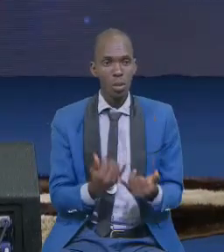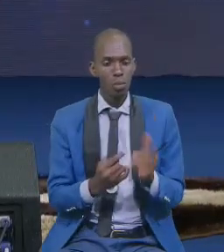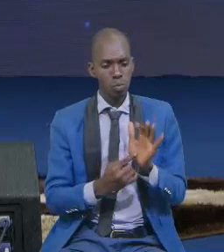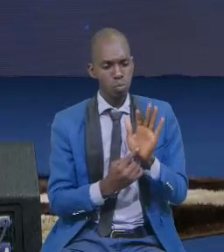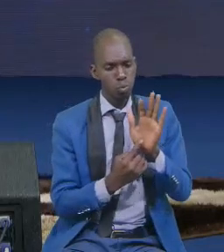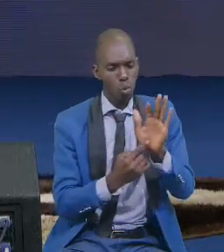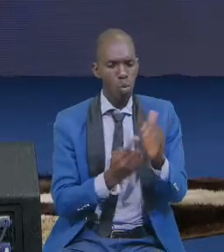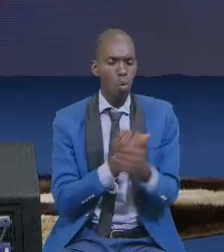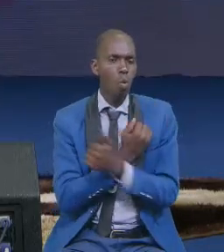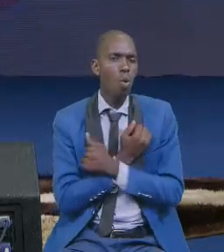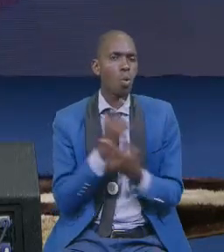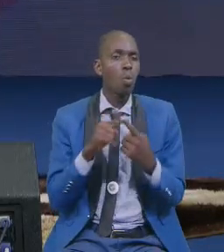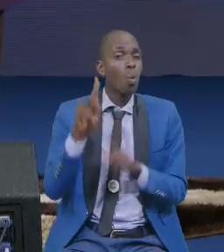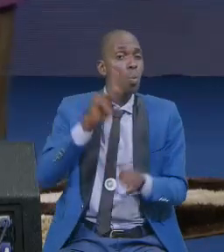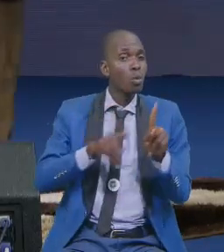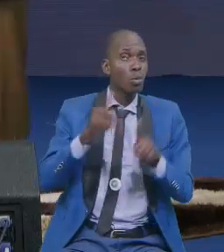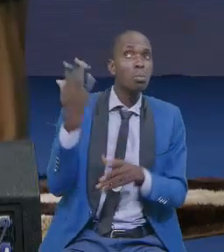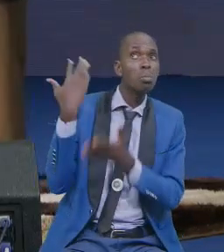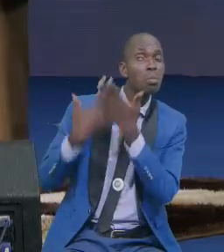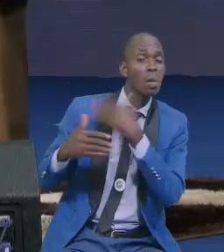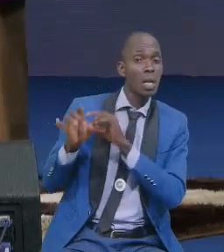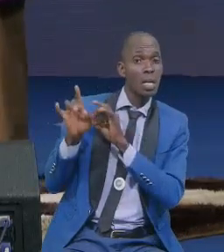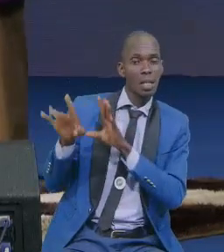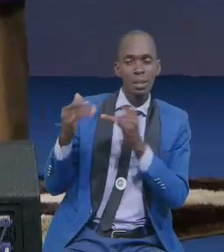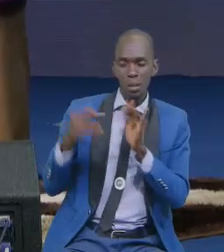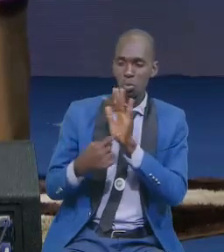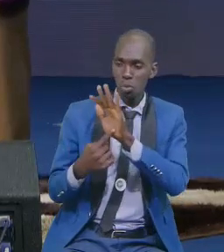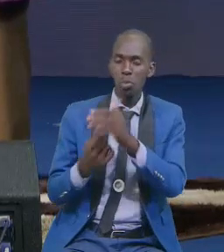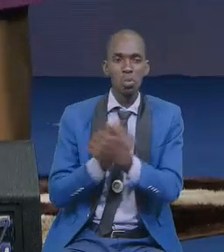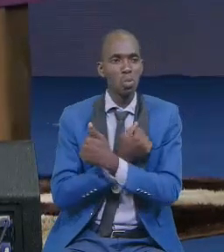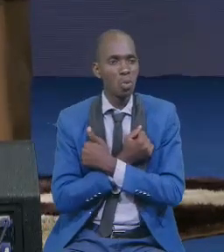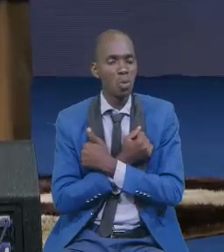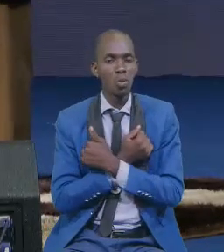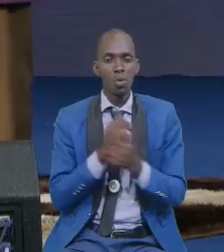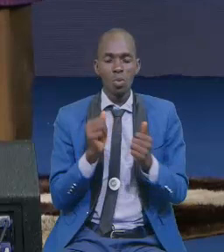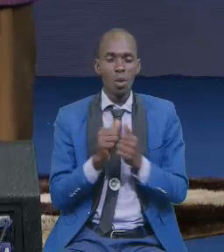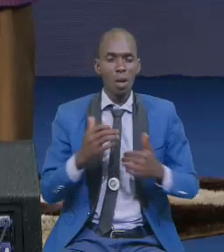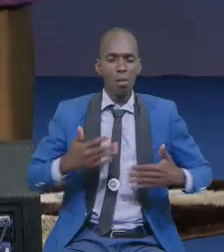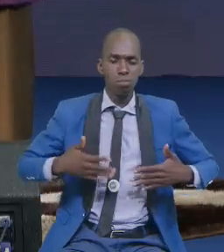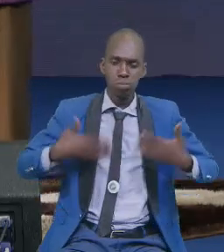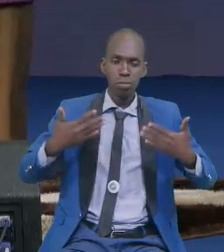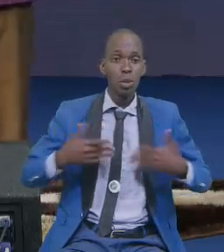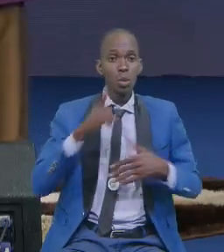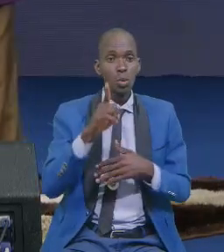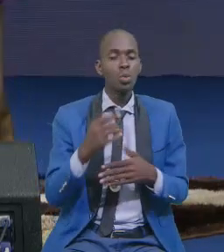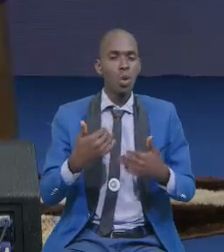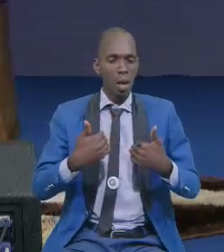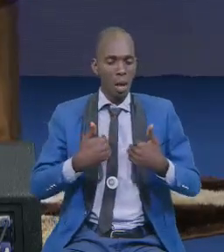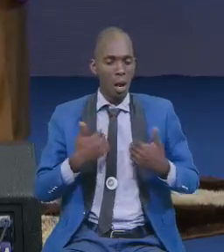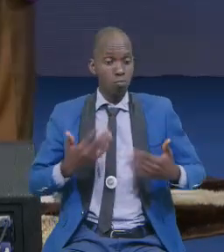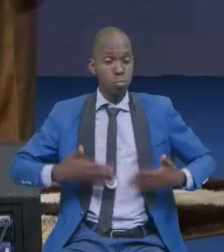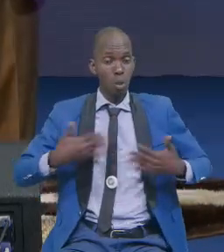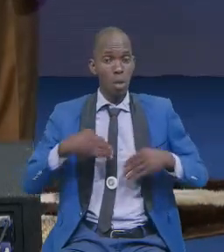hated before. And joy. You used to have joy in adultery, but now you